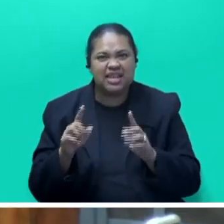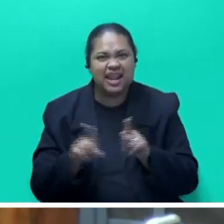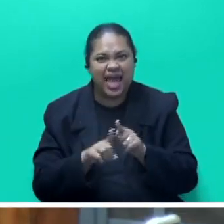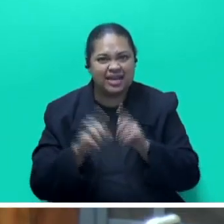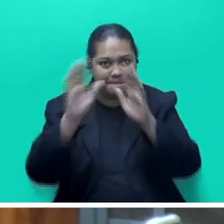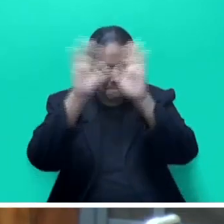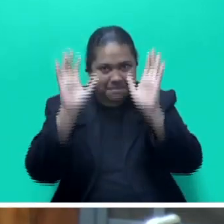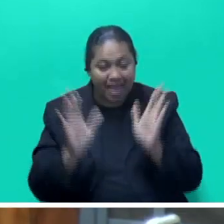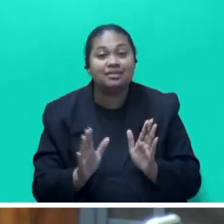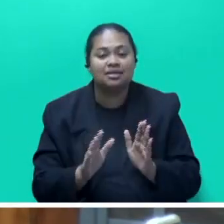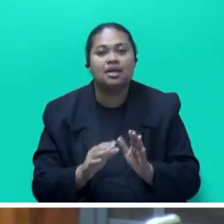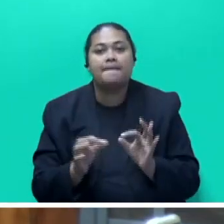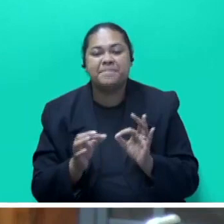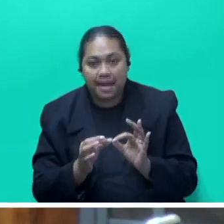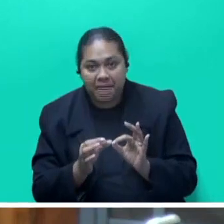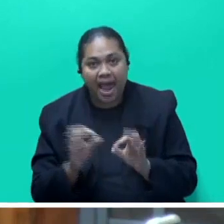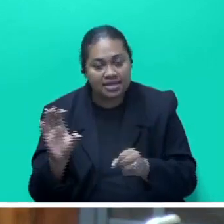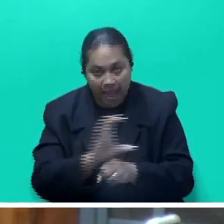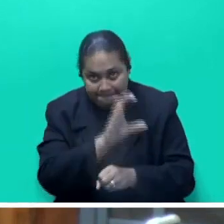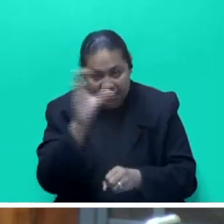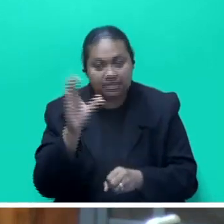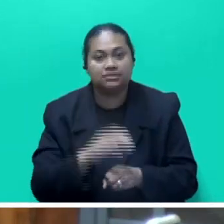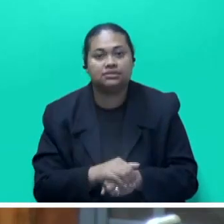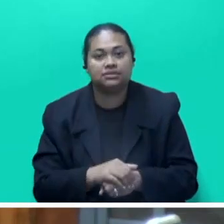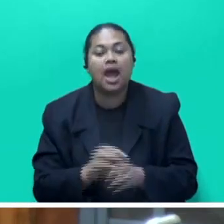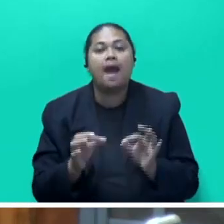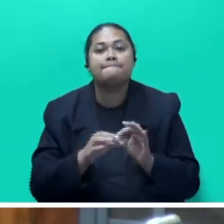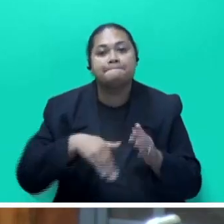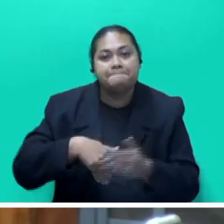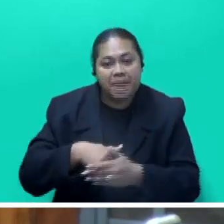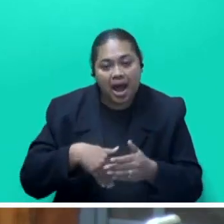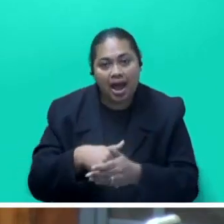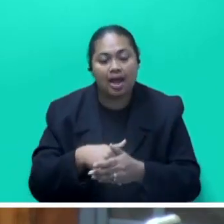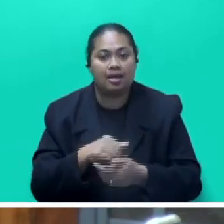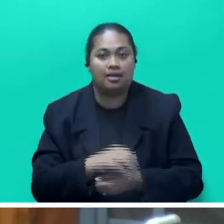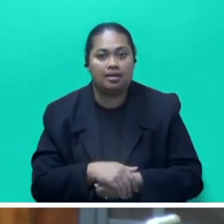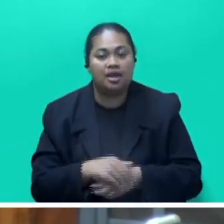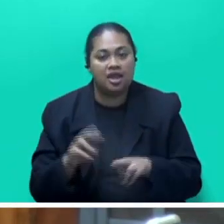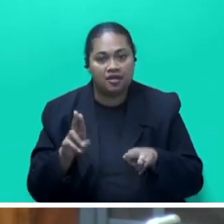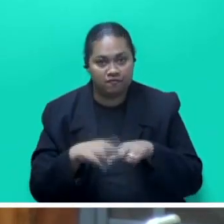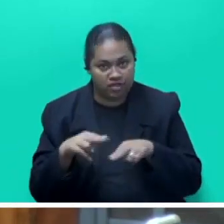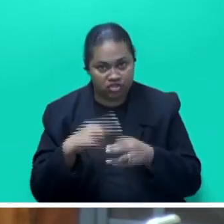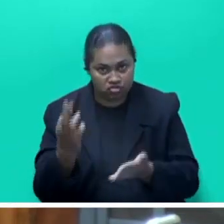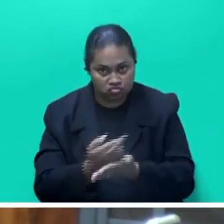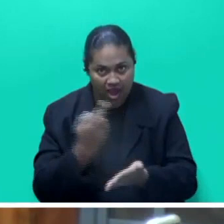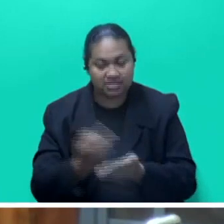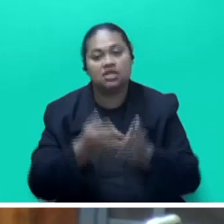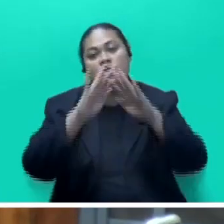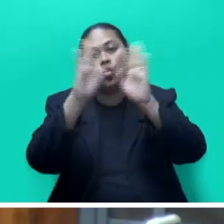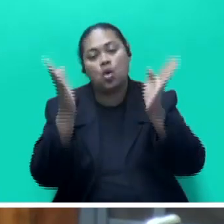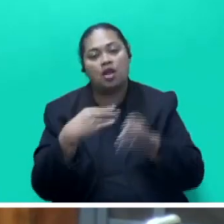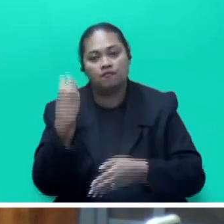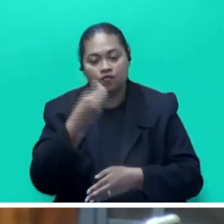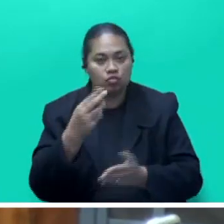Fiji Limited, Big Combined Company Proprietary Limited, Bar Industries Proprietary Limited, Fiji Rice, and the World Food Programme. And